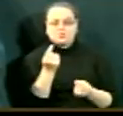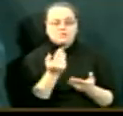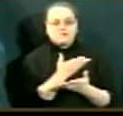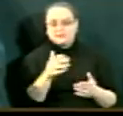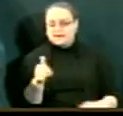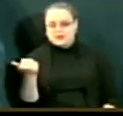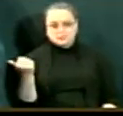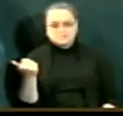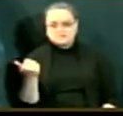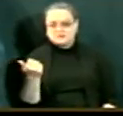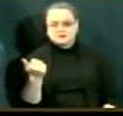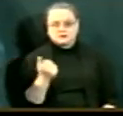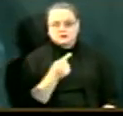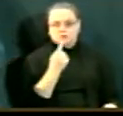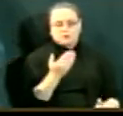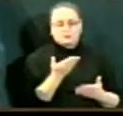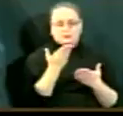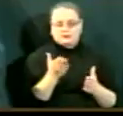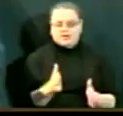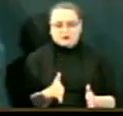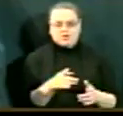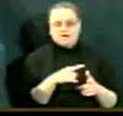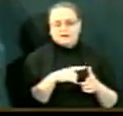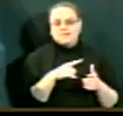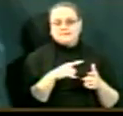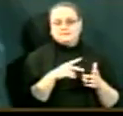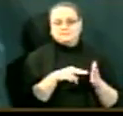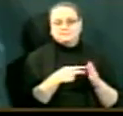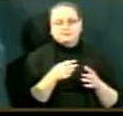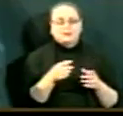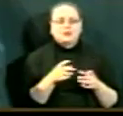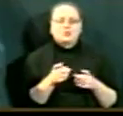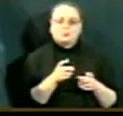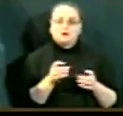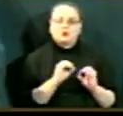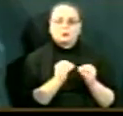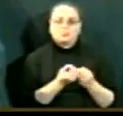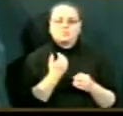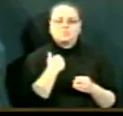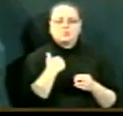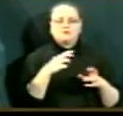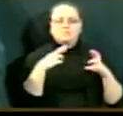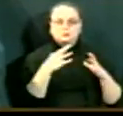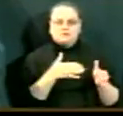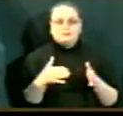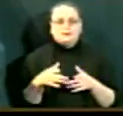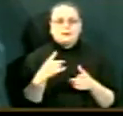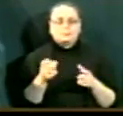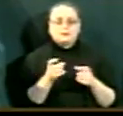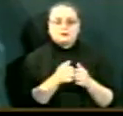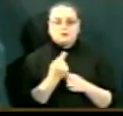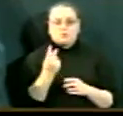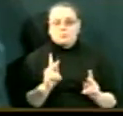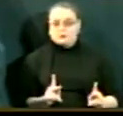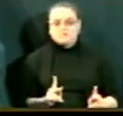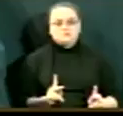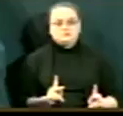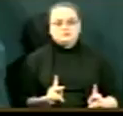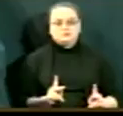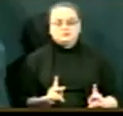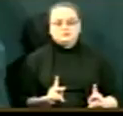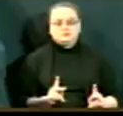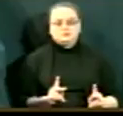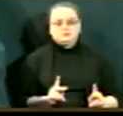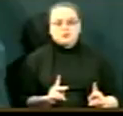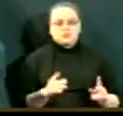everything else? Correct. One provider. I mean, I run an organization, we have a retirement plan, and we deal with one person. Yes. And it's